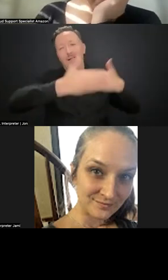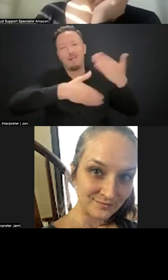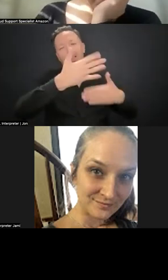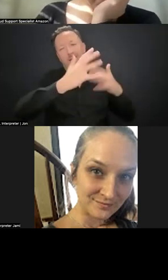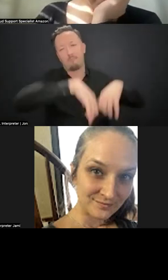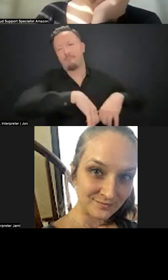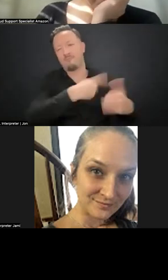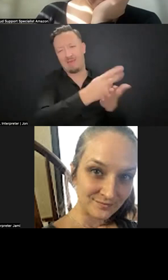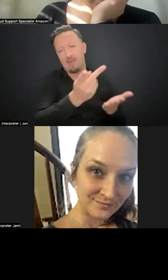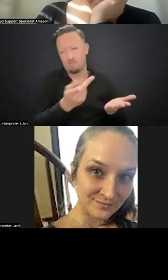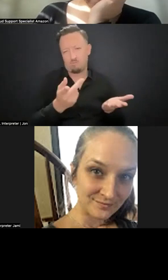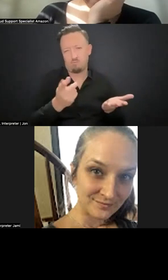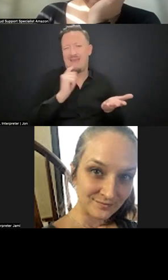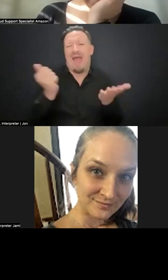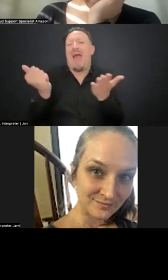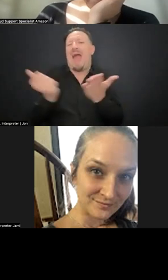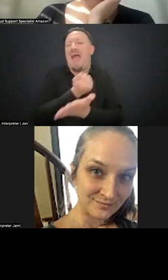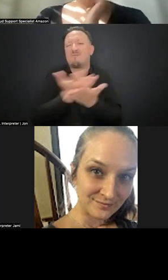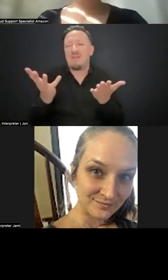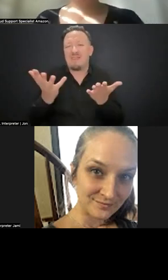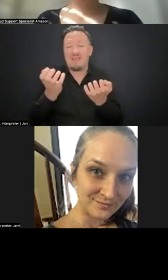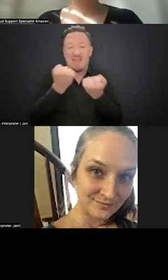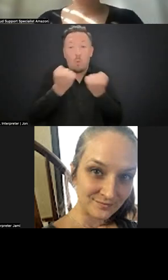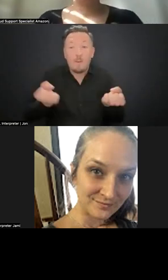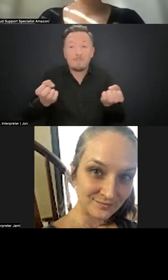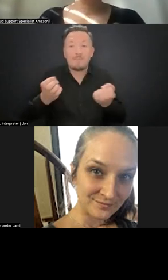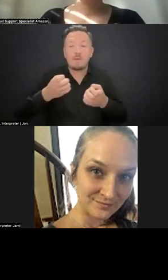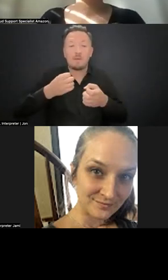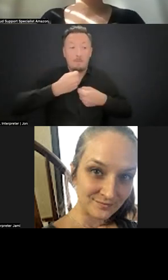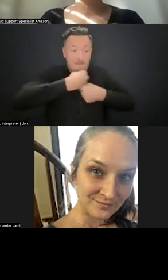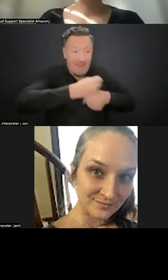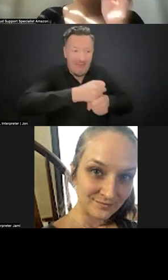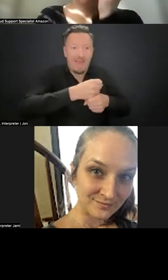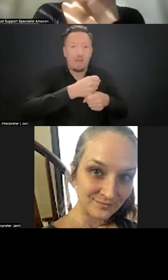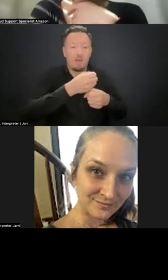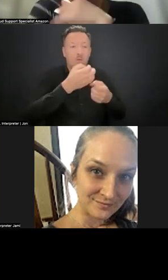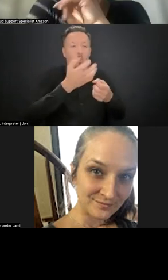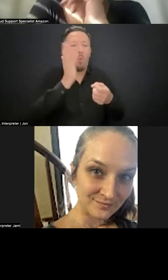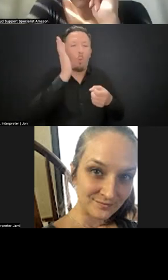Everything man-made or hardware-based is gonna fail. And when it does fail,